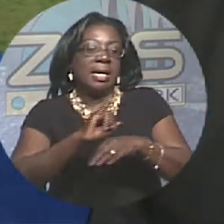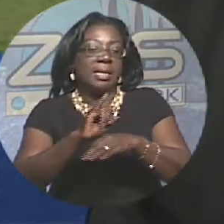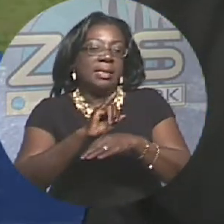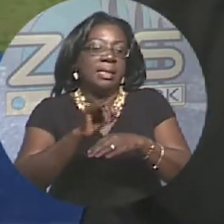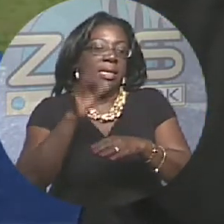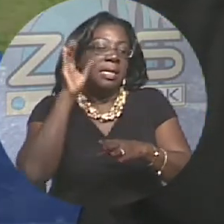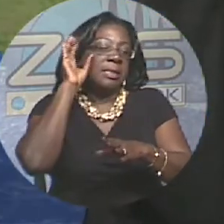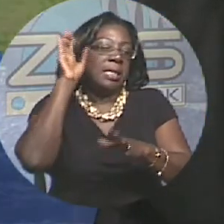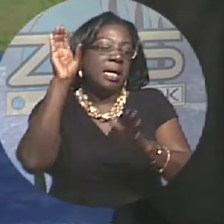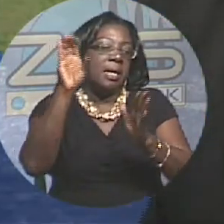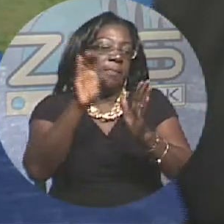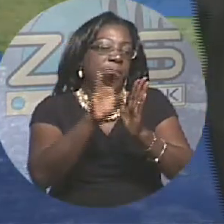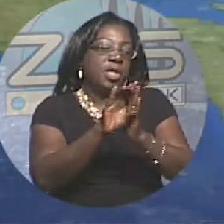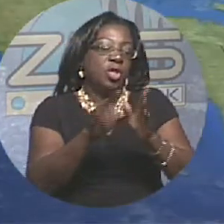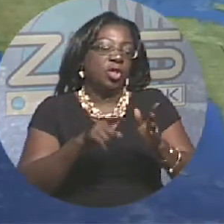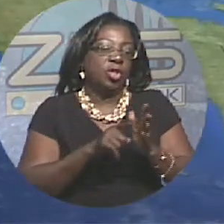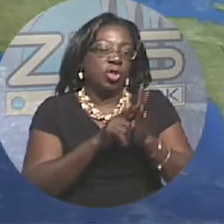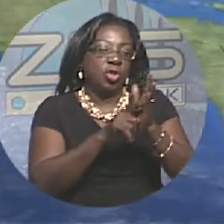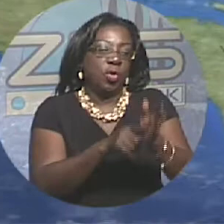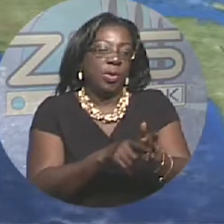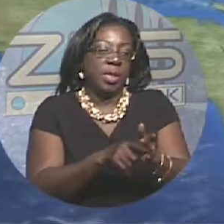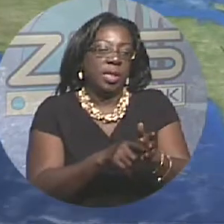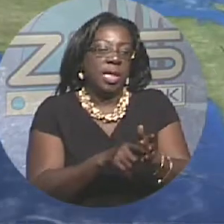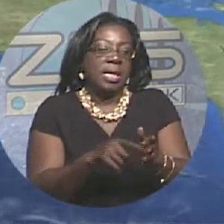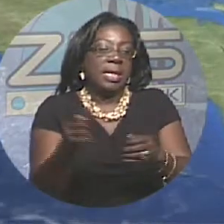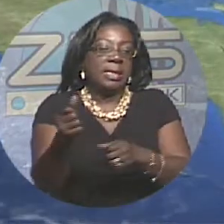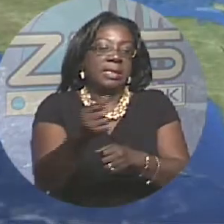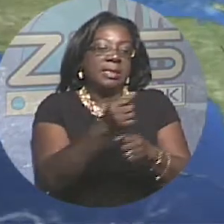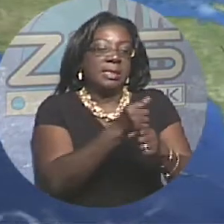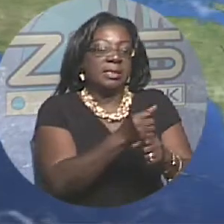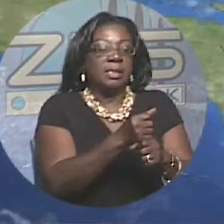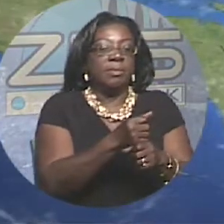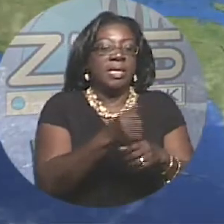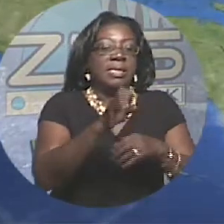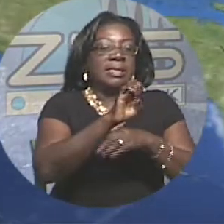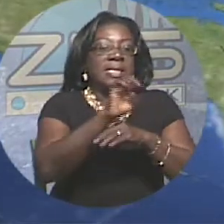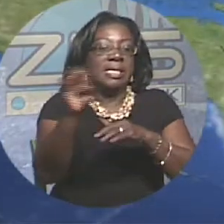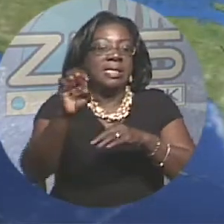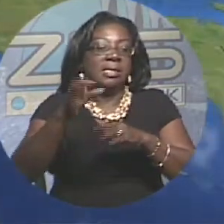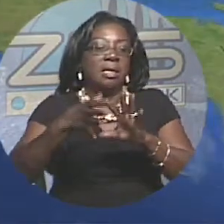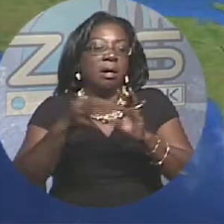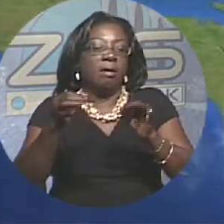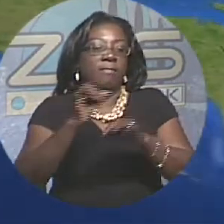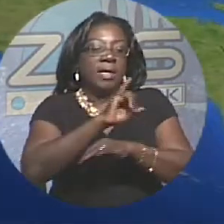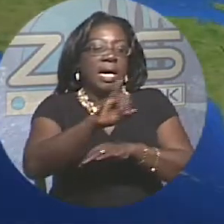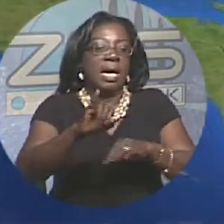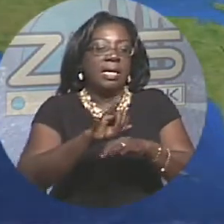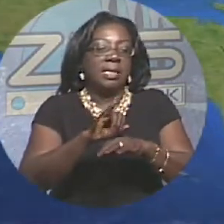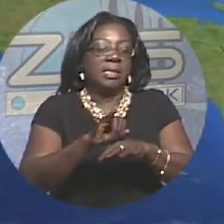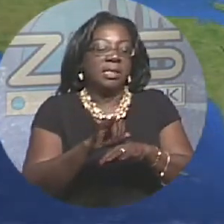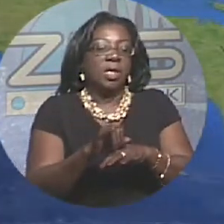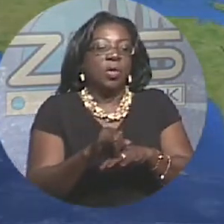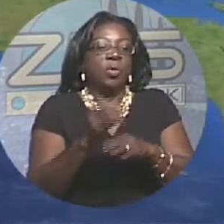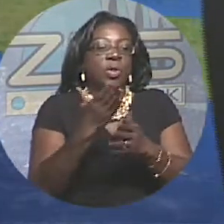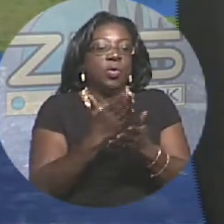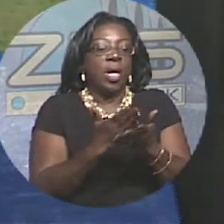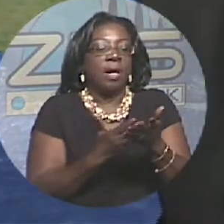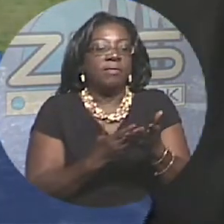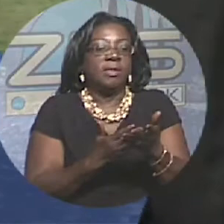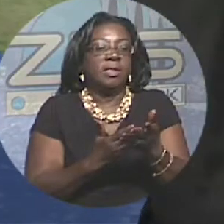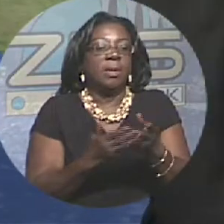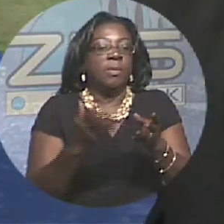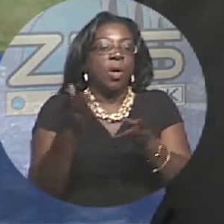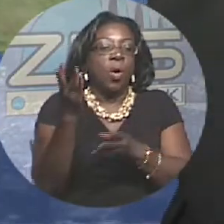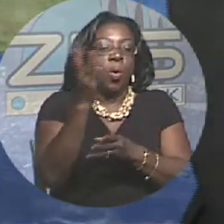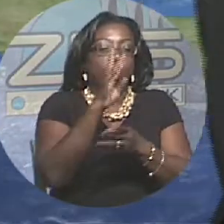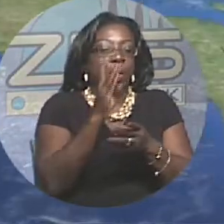really shaping up with the system out there. Most of the convection staying to the east of the islands and over the open Atlantic, but we do have a trailing trough across Hispaniola that's